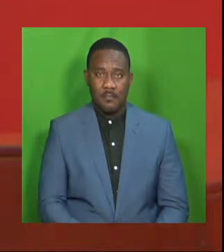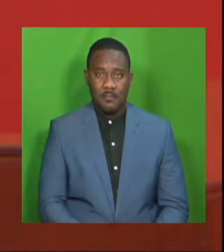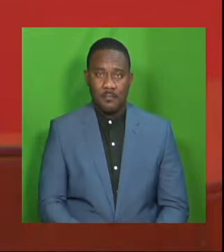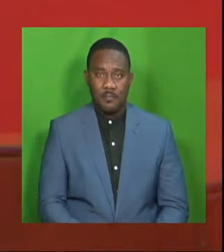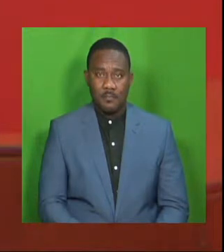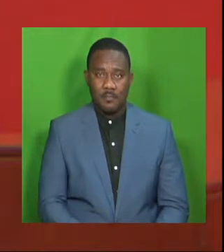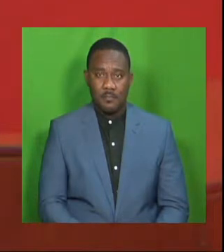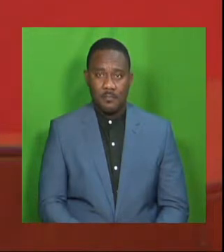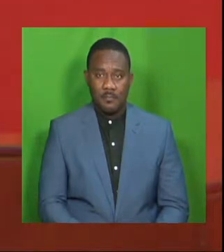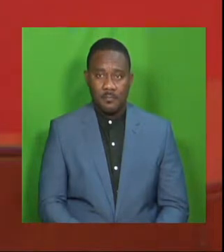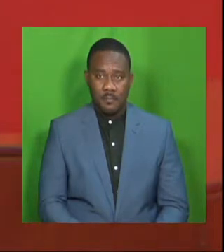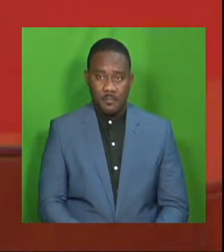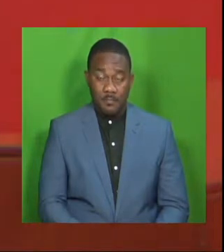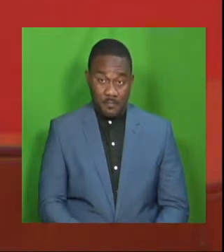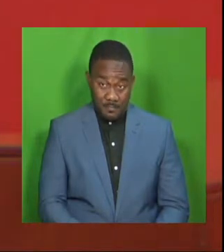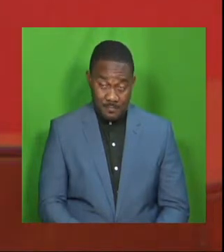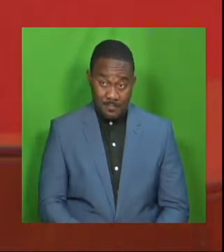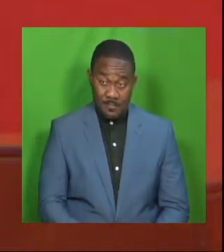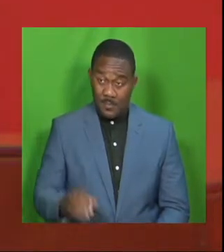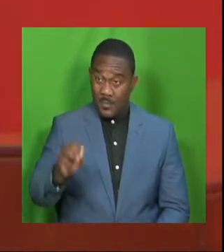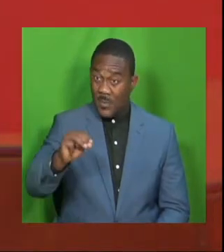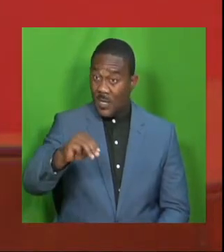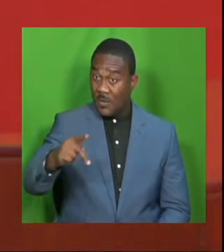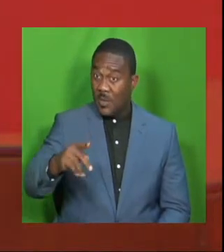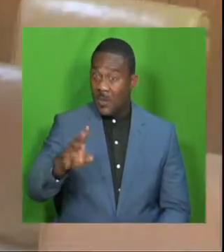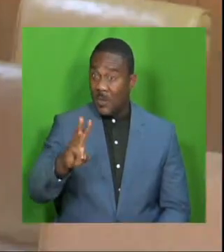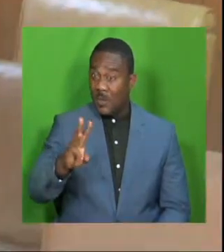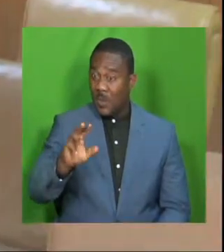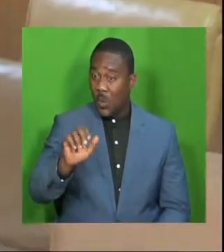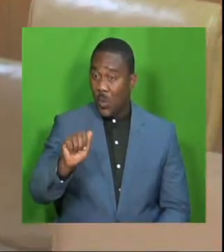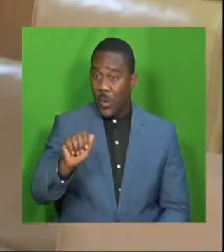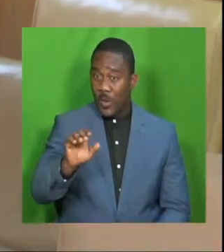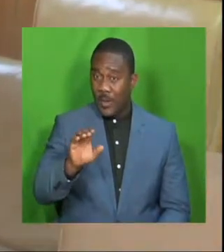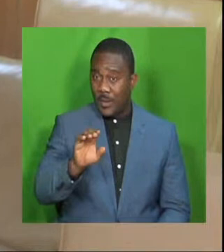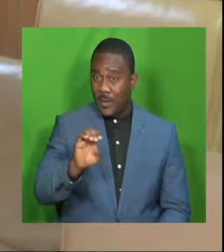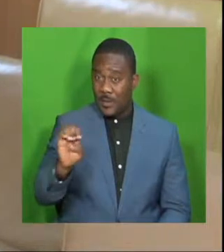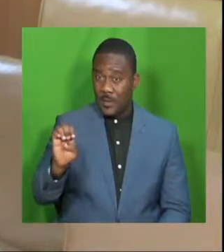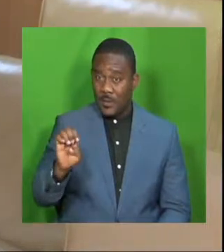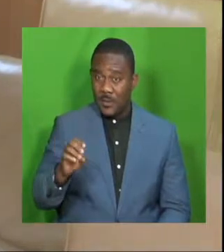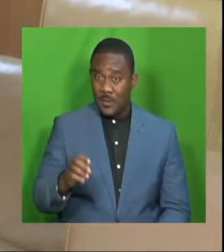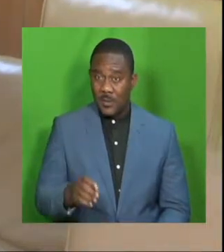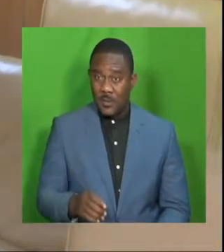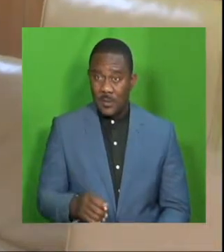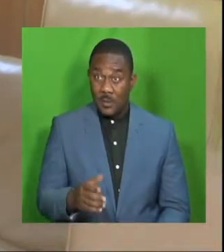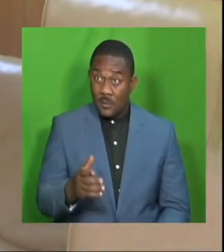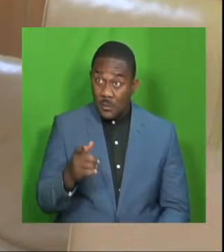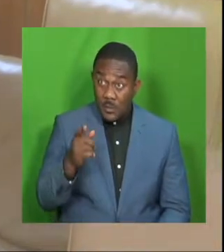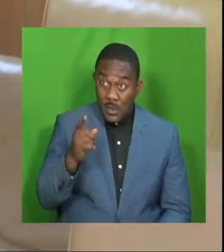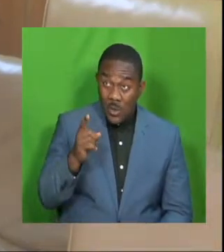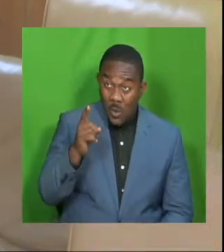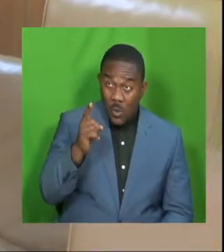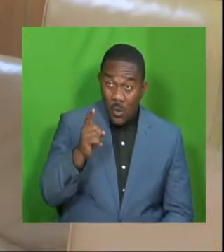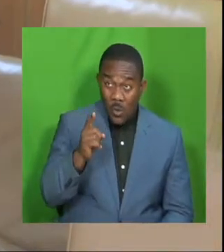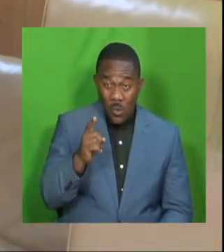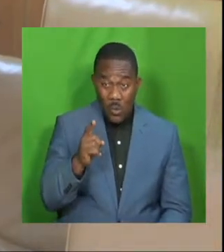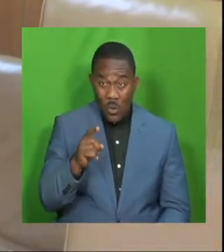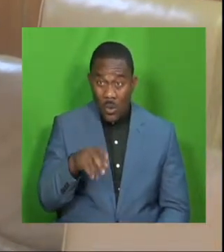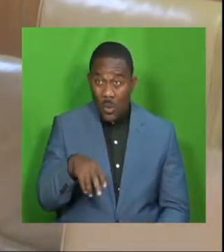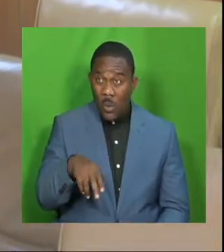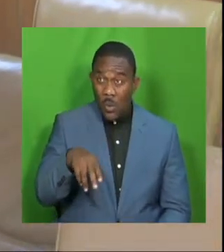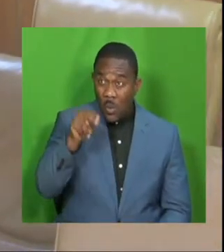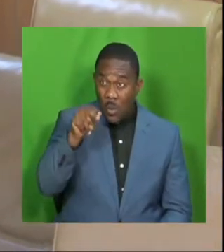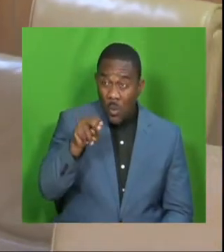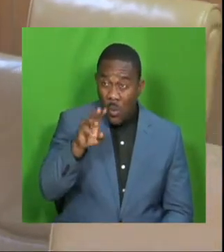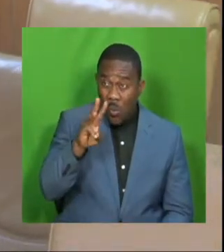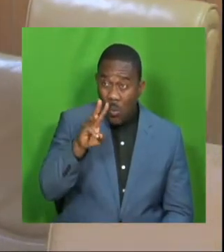why is there you? Thank you very much, Right Honorable Speaker. Why are you fishing in any water body in